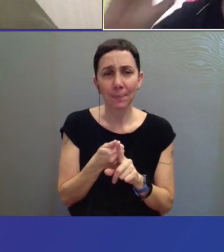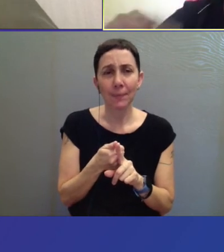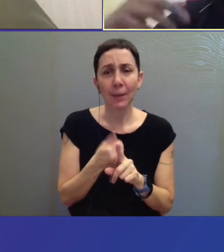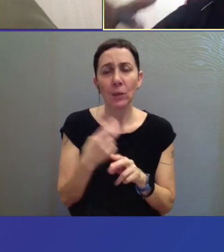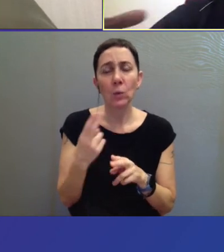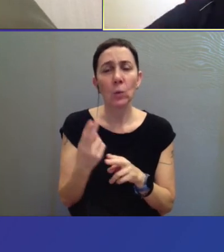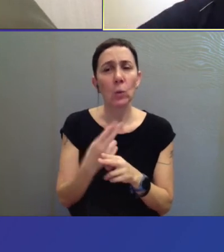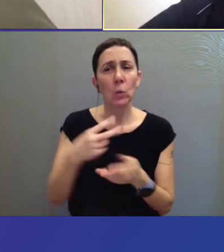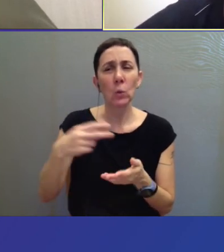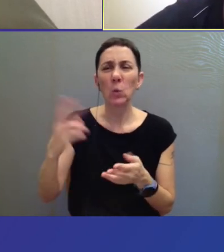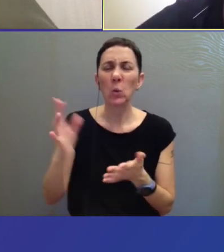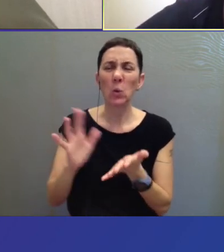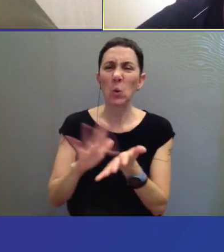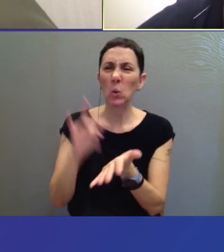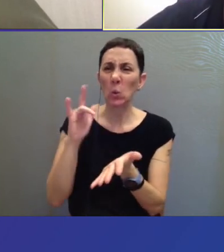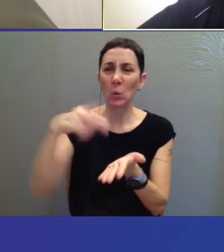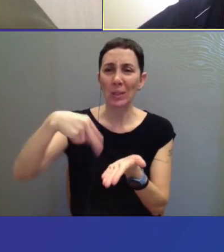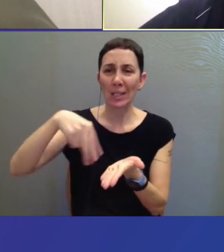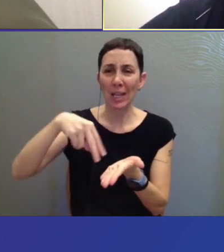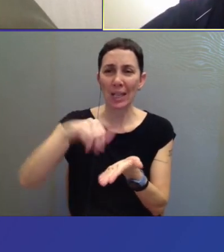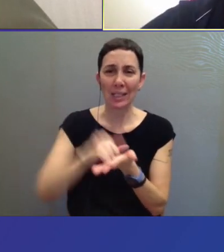dance in that way, to